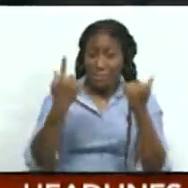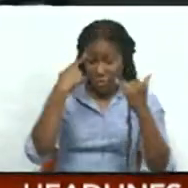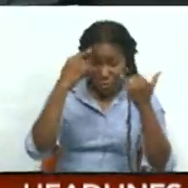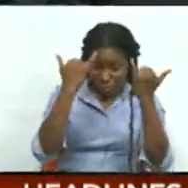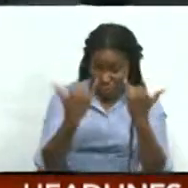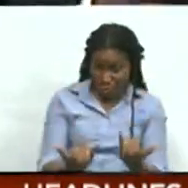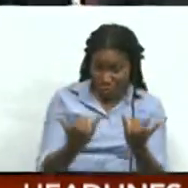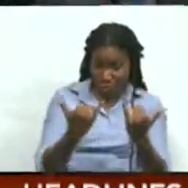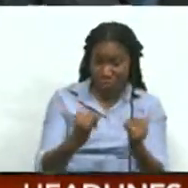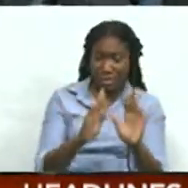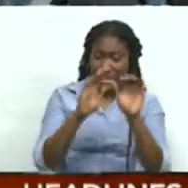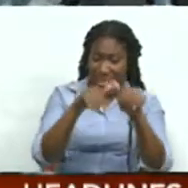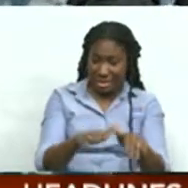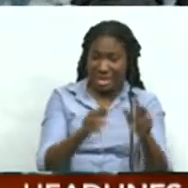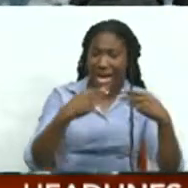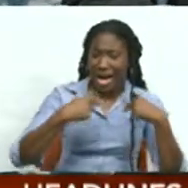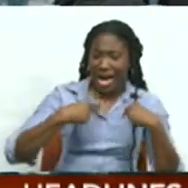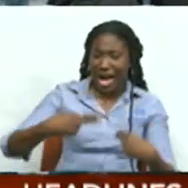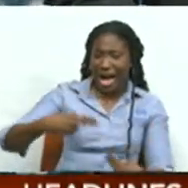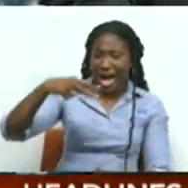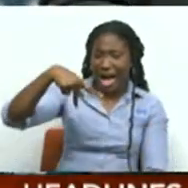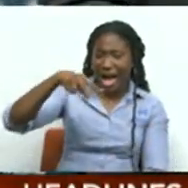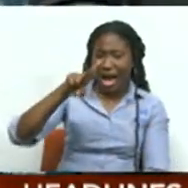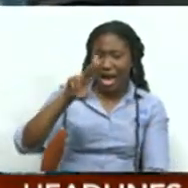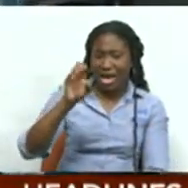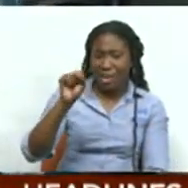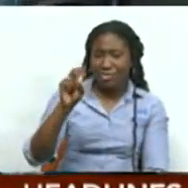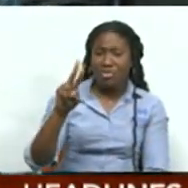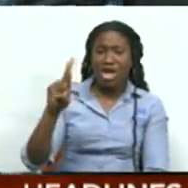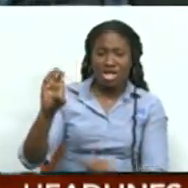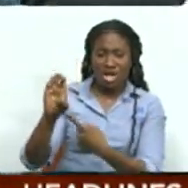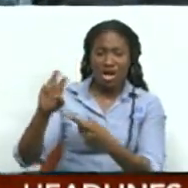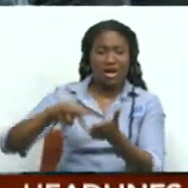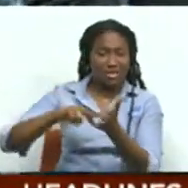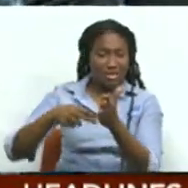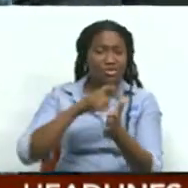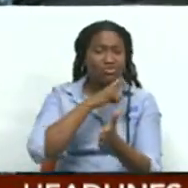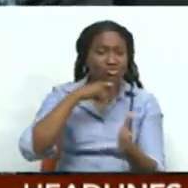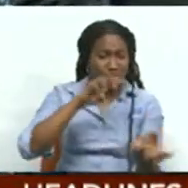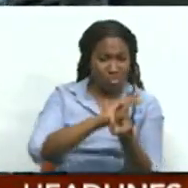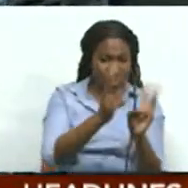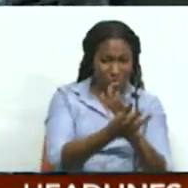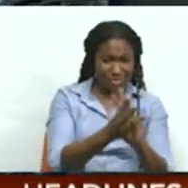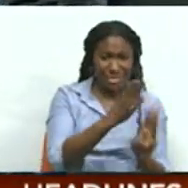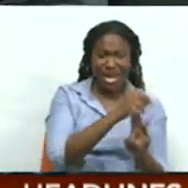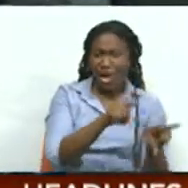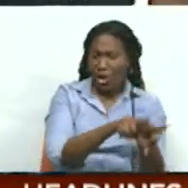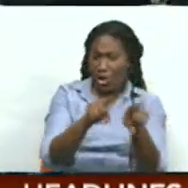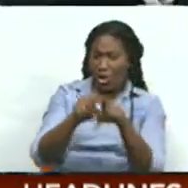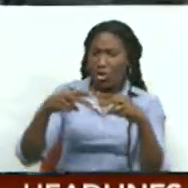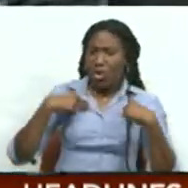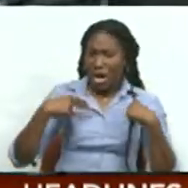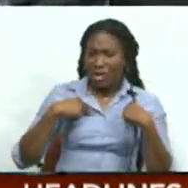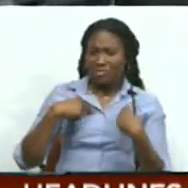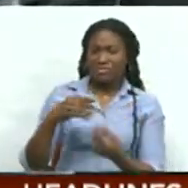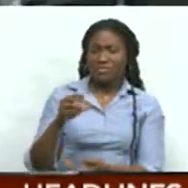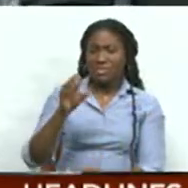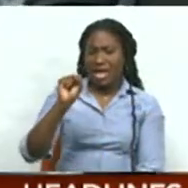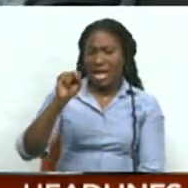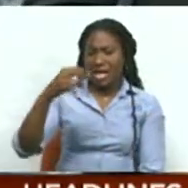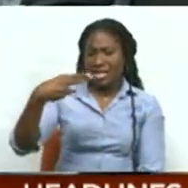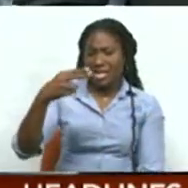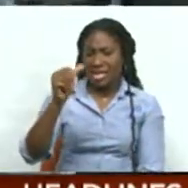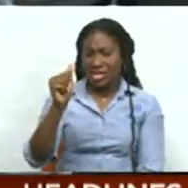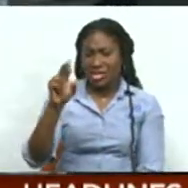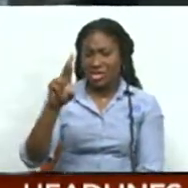because we do have a high pressure system still in place, but to our north, we have a feature called a shear line. Now, a shear line is a weakening cold front that moves off